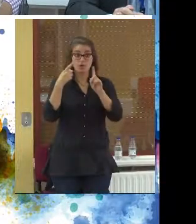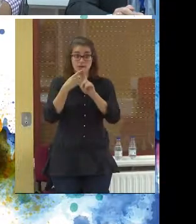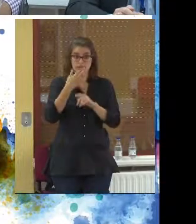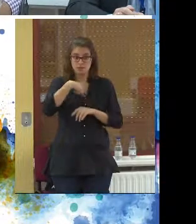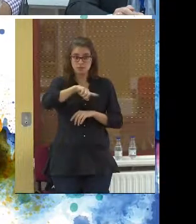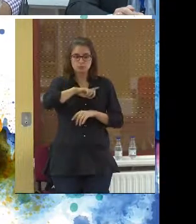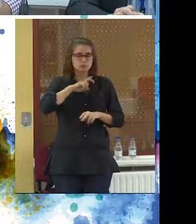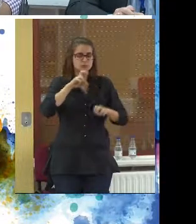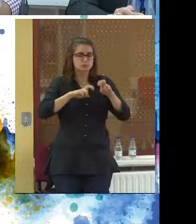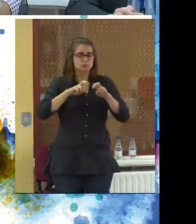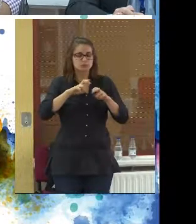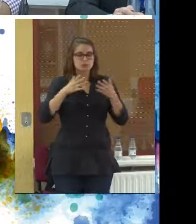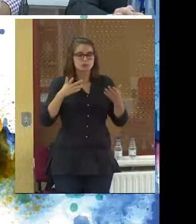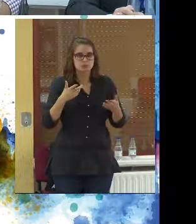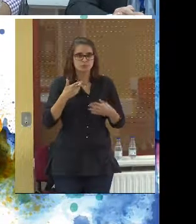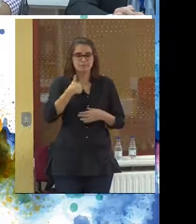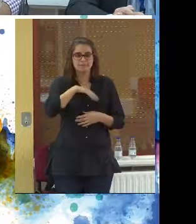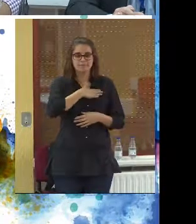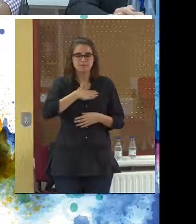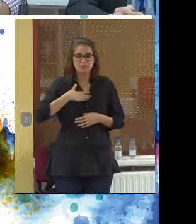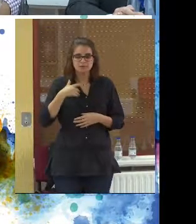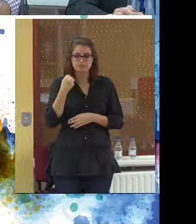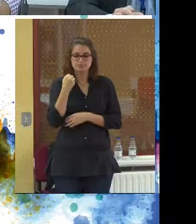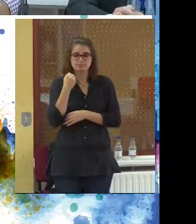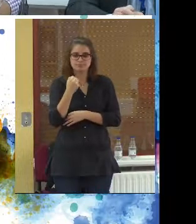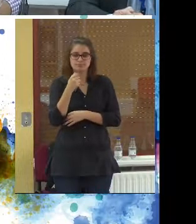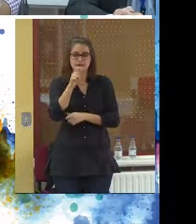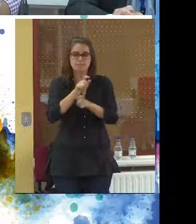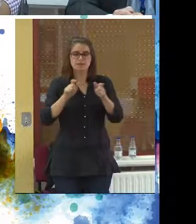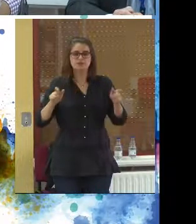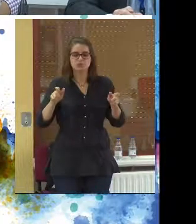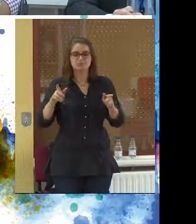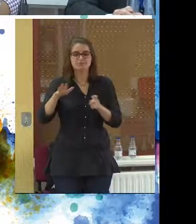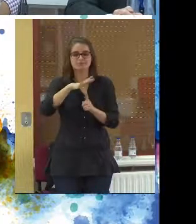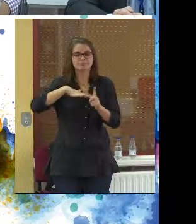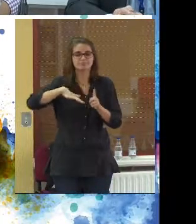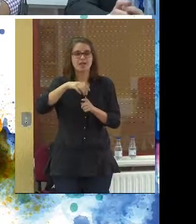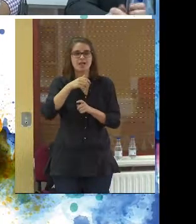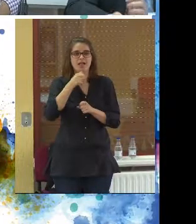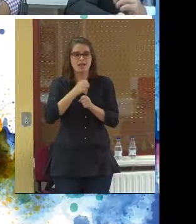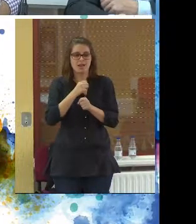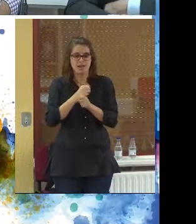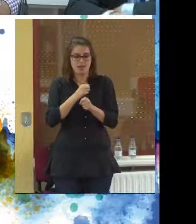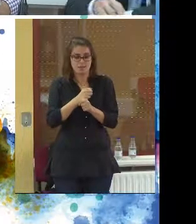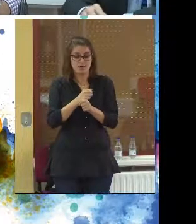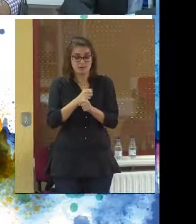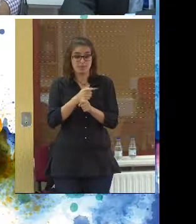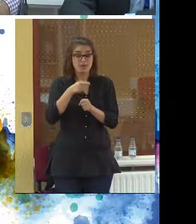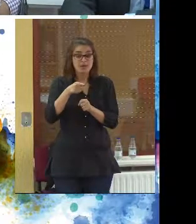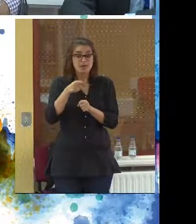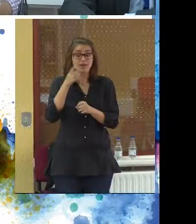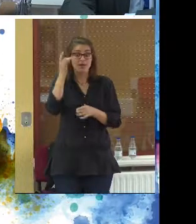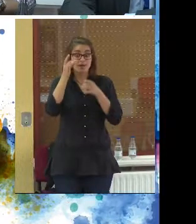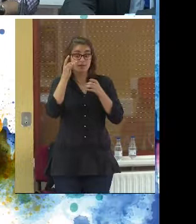The objective that we were looking for was to be able for to have